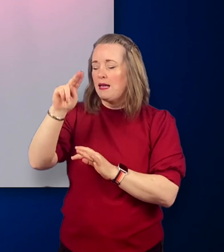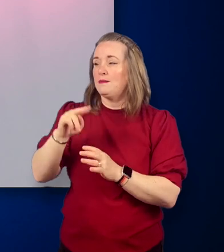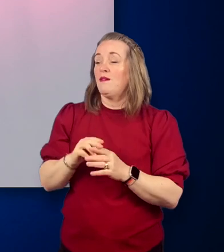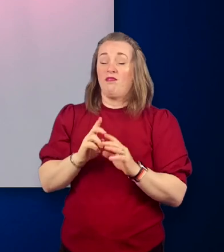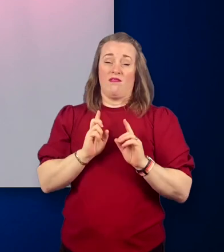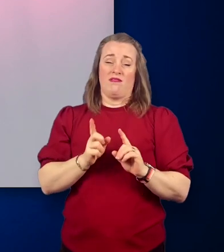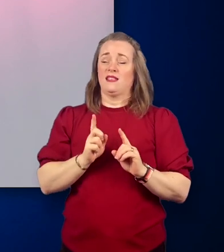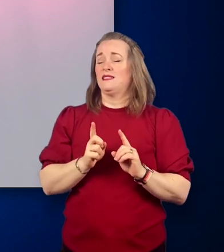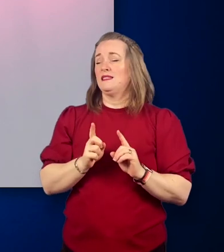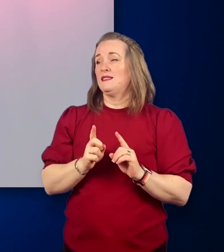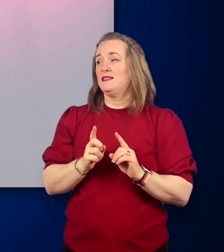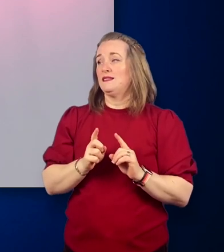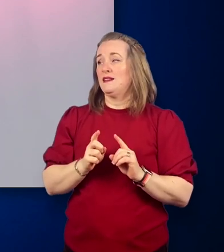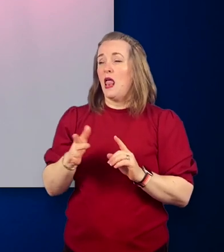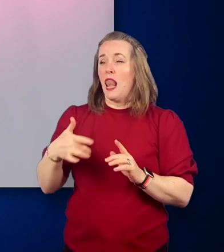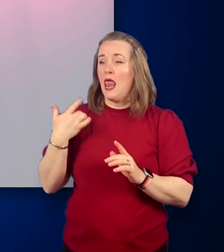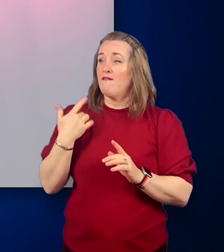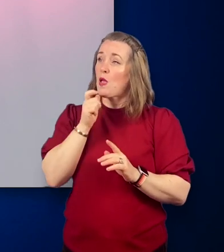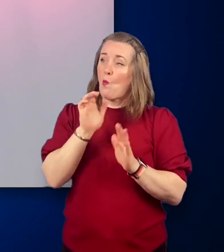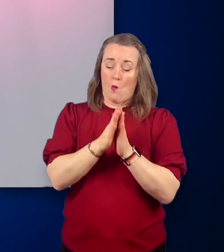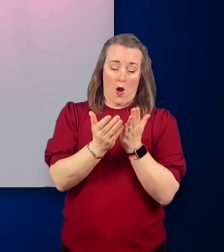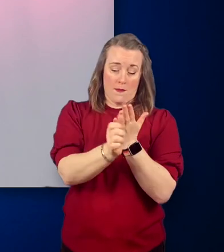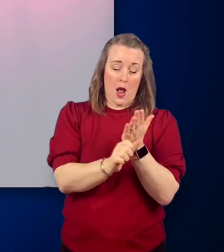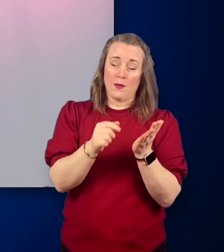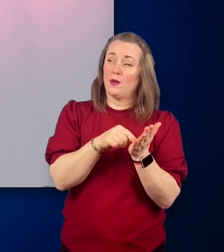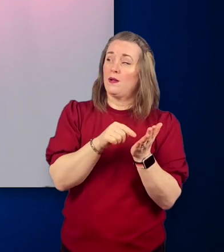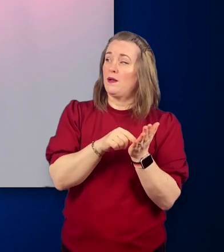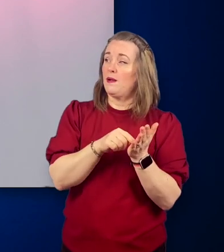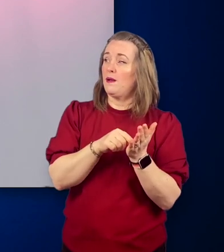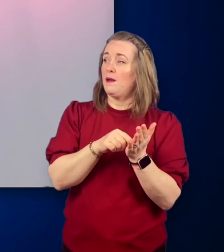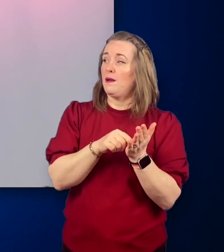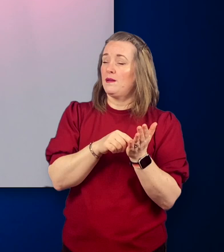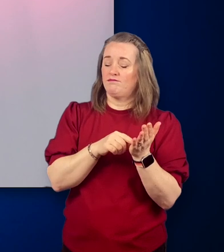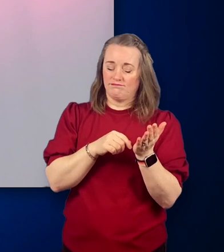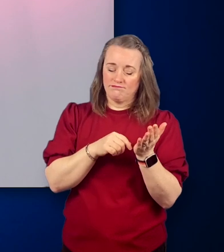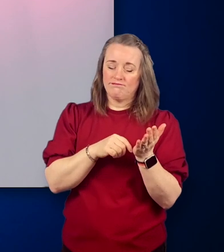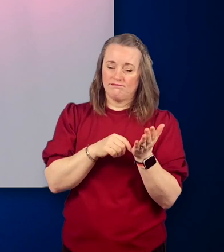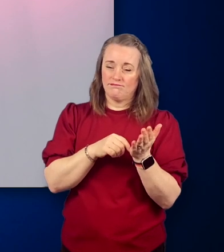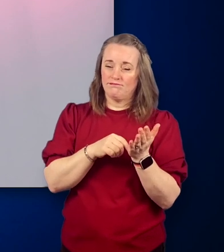that this living word that I've spoken of